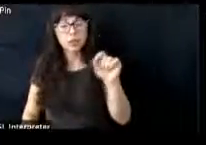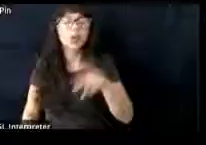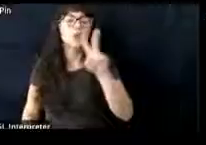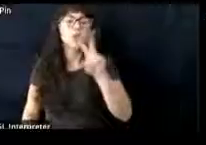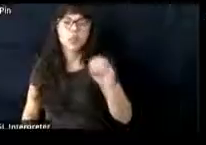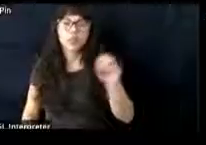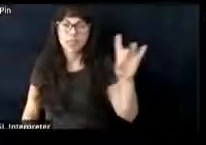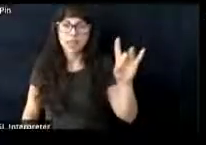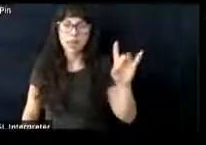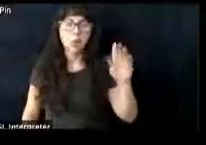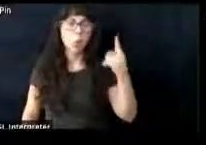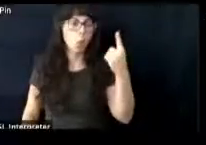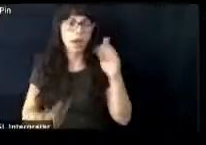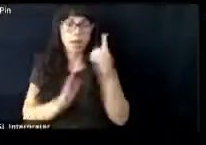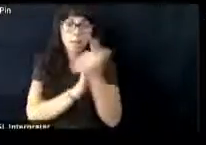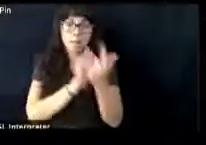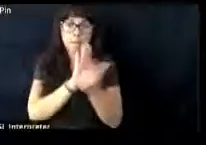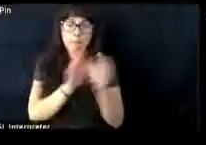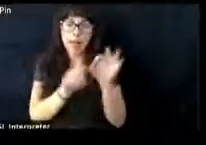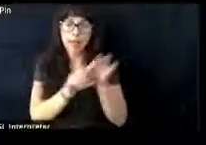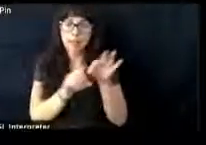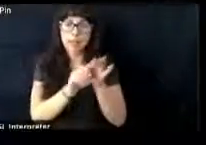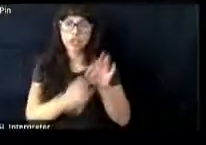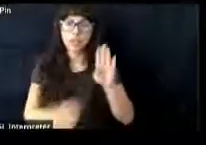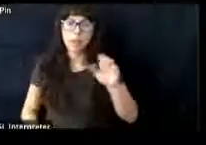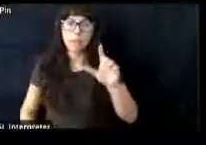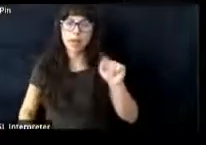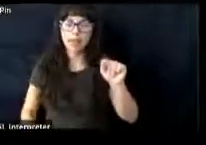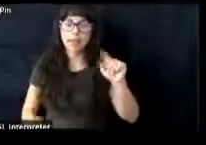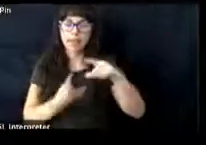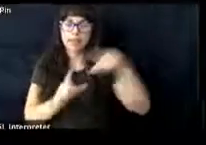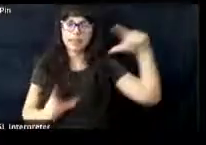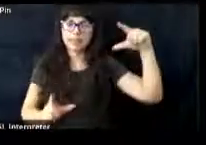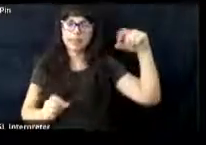ballot measure to have